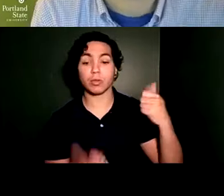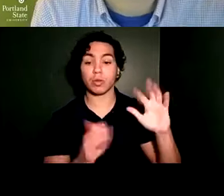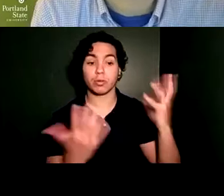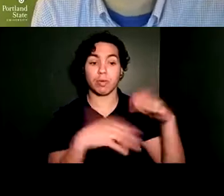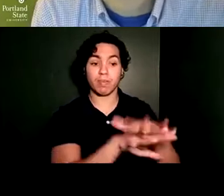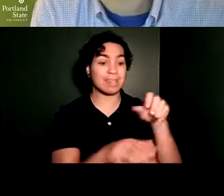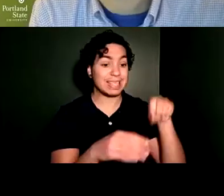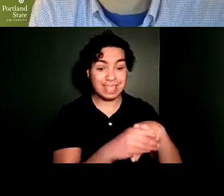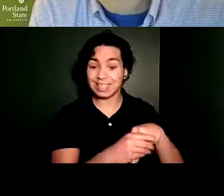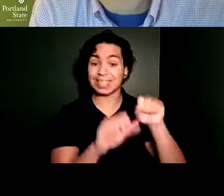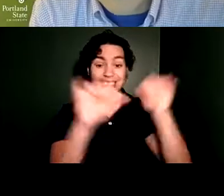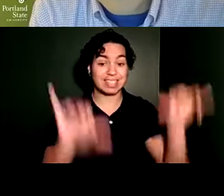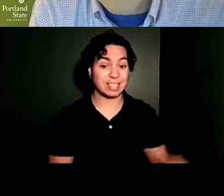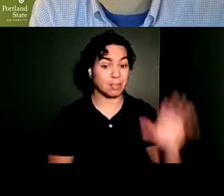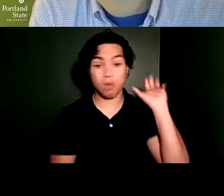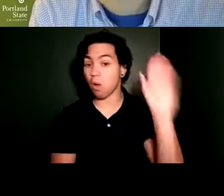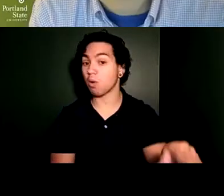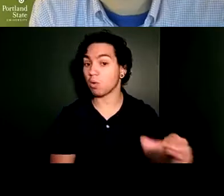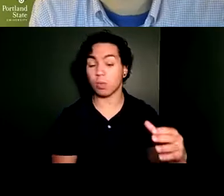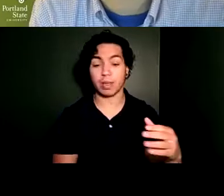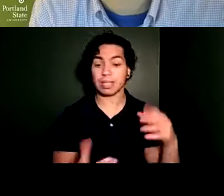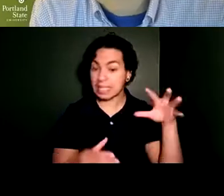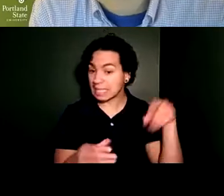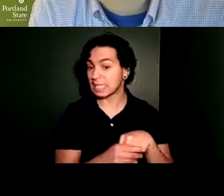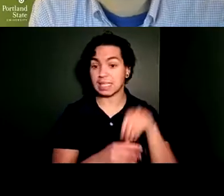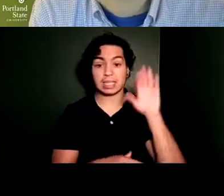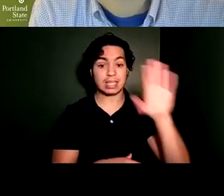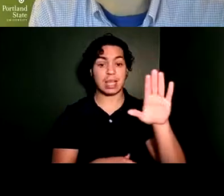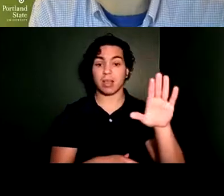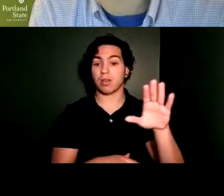some trikes or ride with other